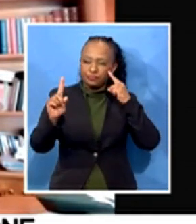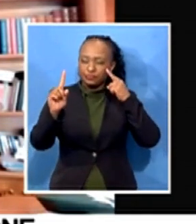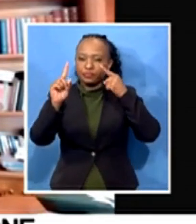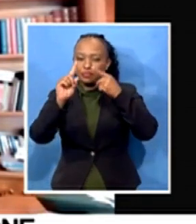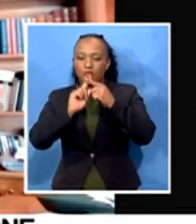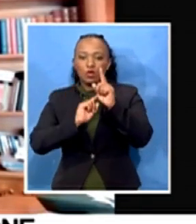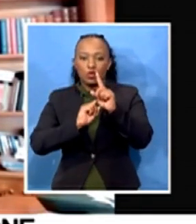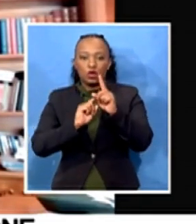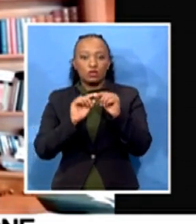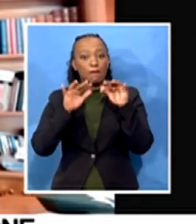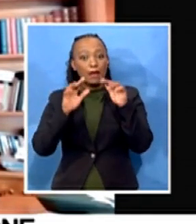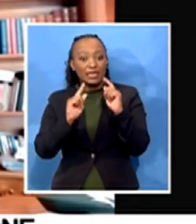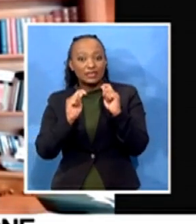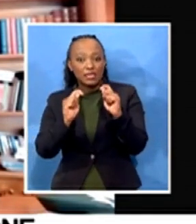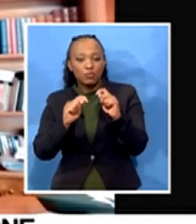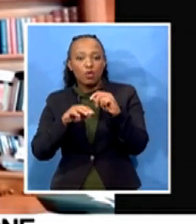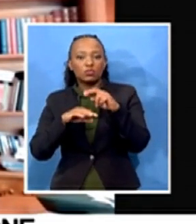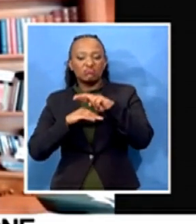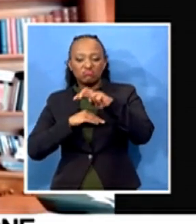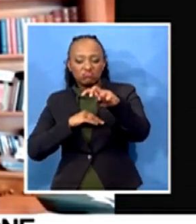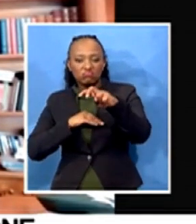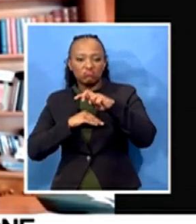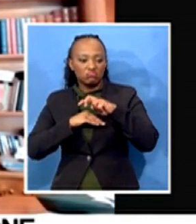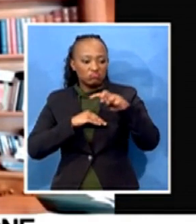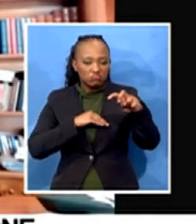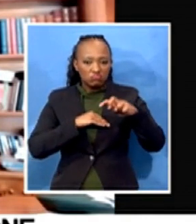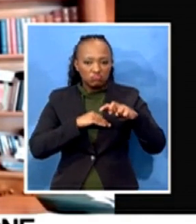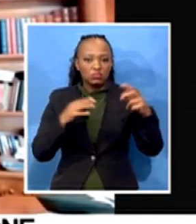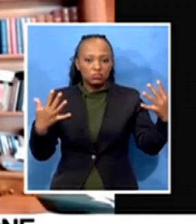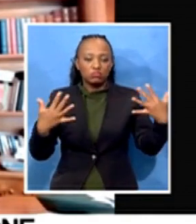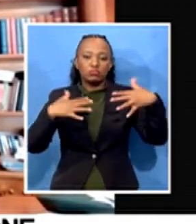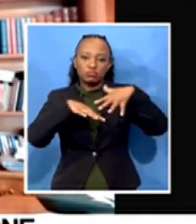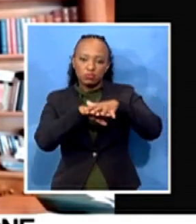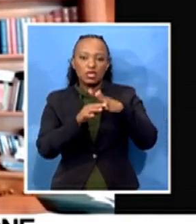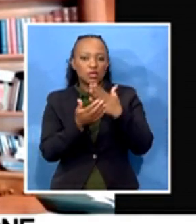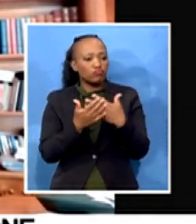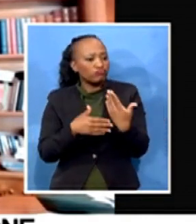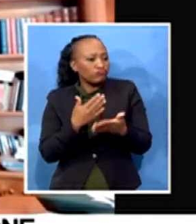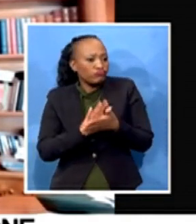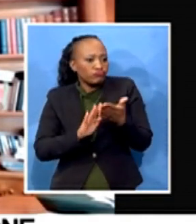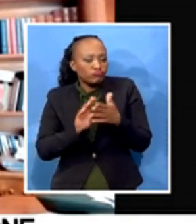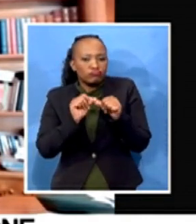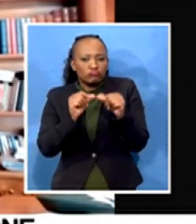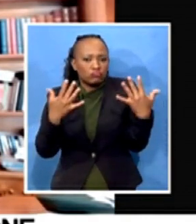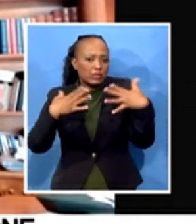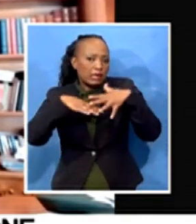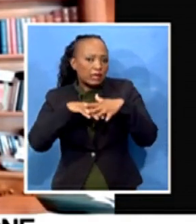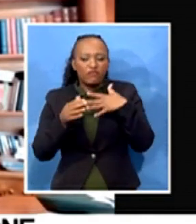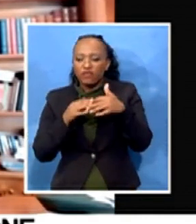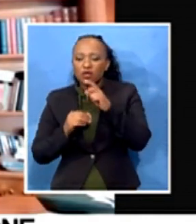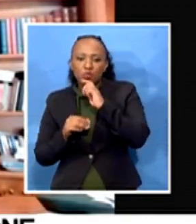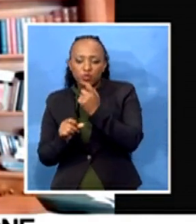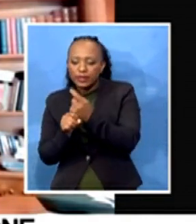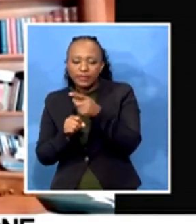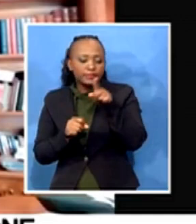be integrated to allow people to seamlessly make use of all modes available. It is